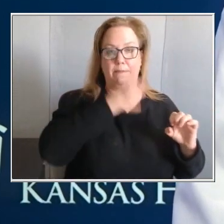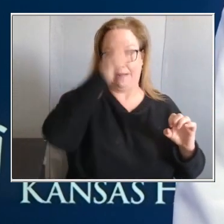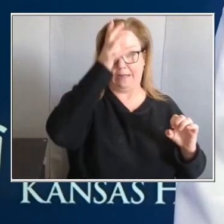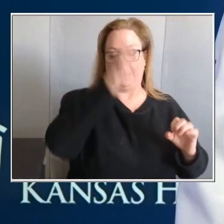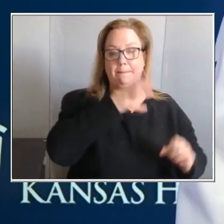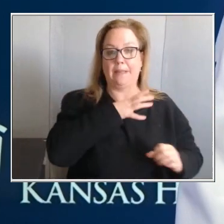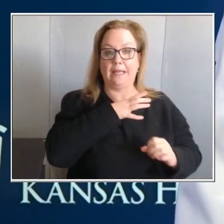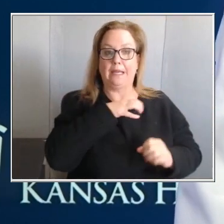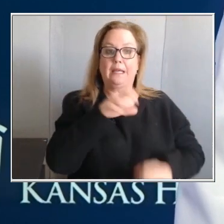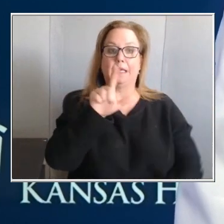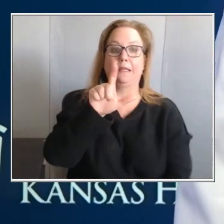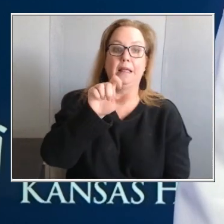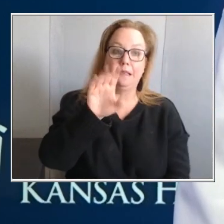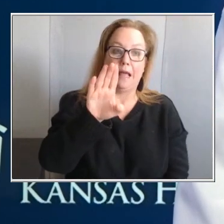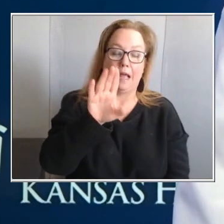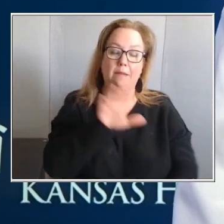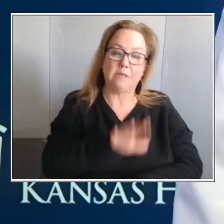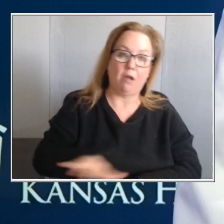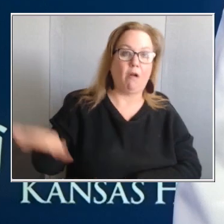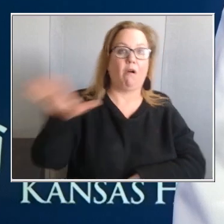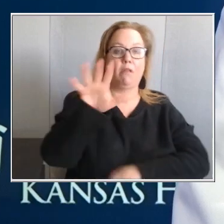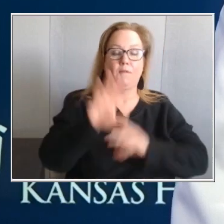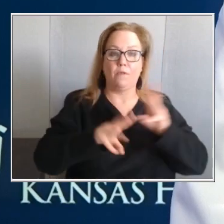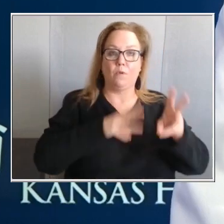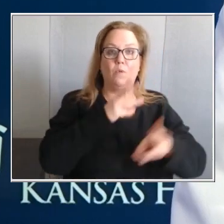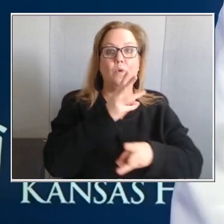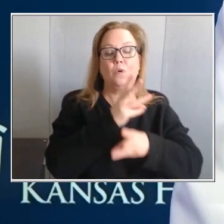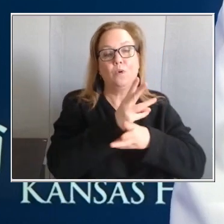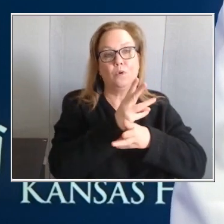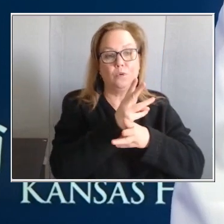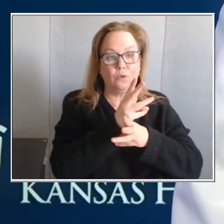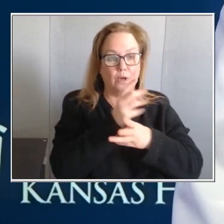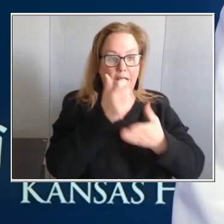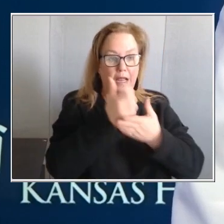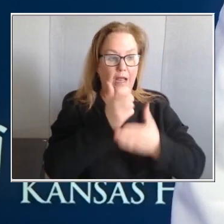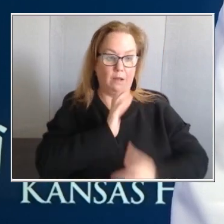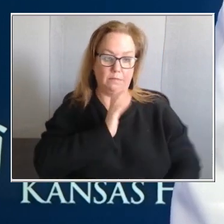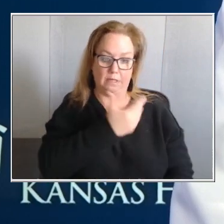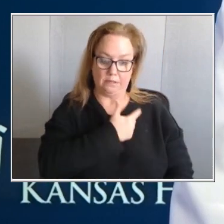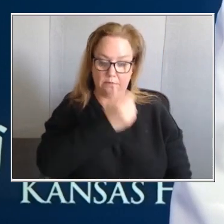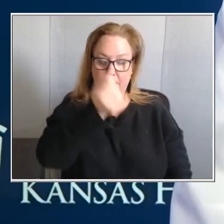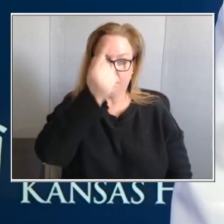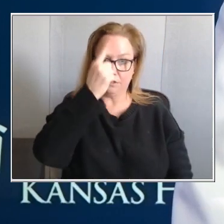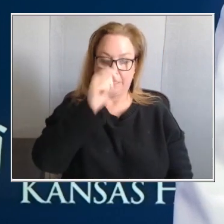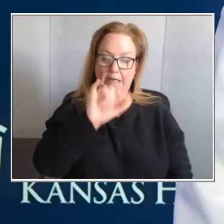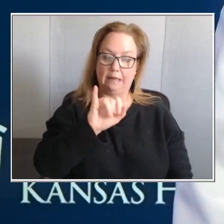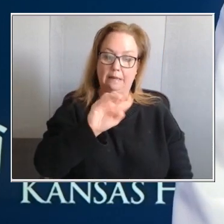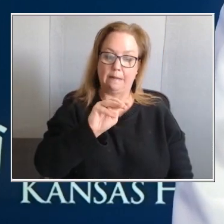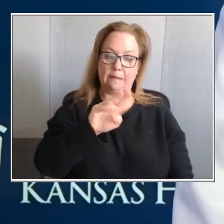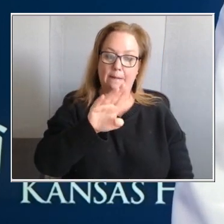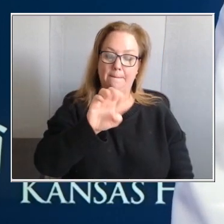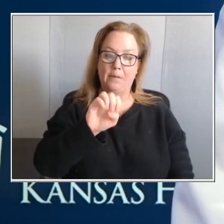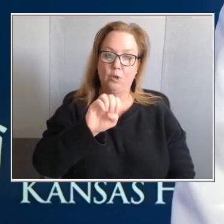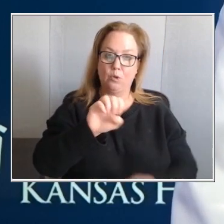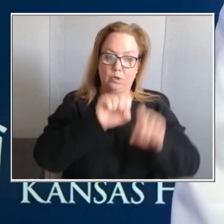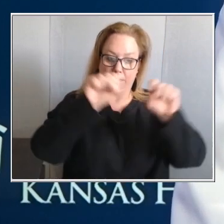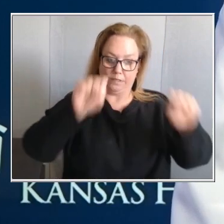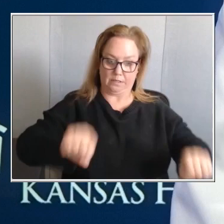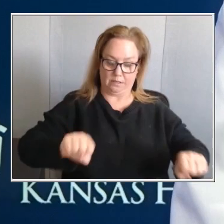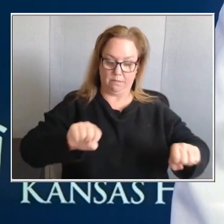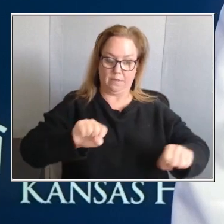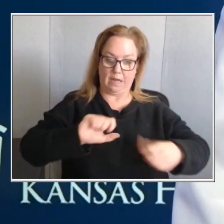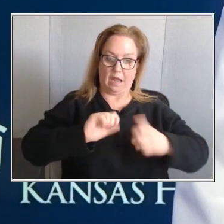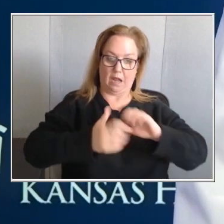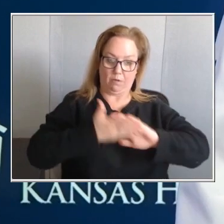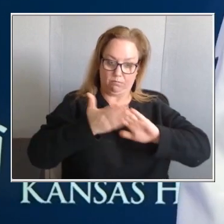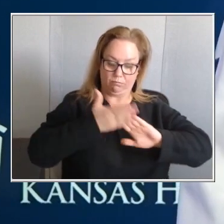too, across the world, who have helped us understand how the immune system works, what goes wrong when it doesn't work, and then leveraging